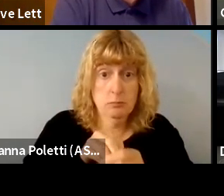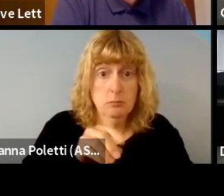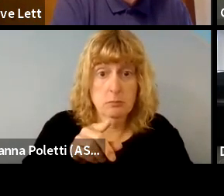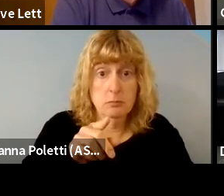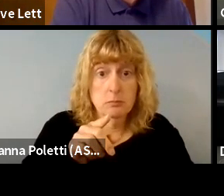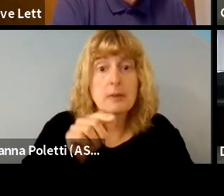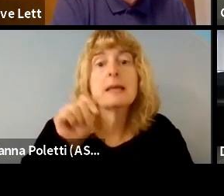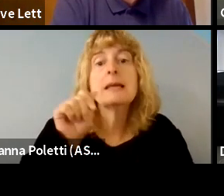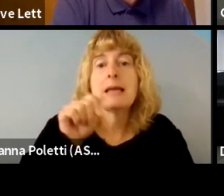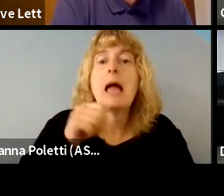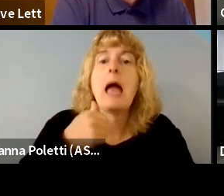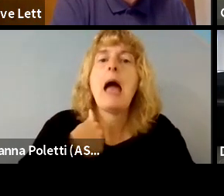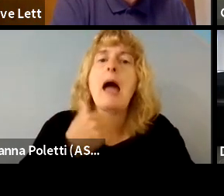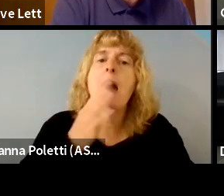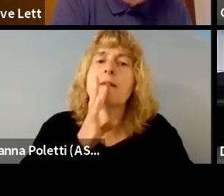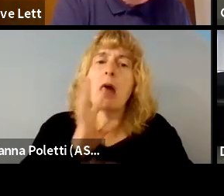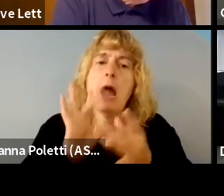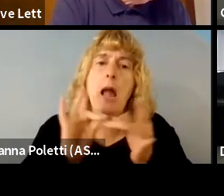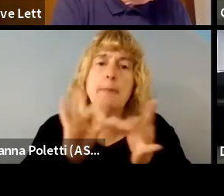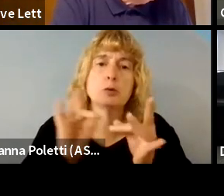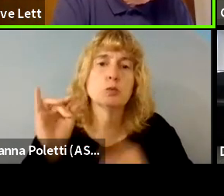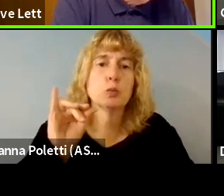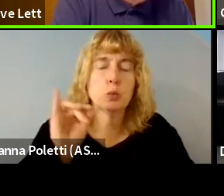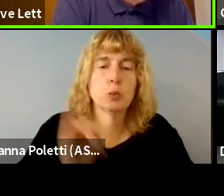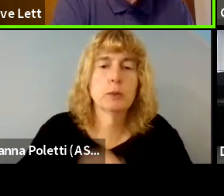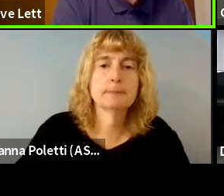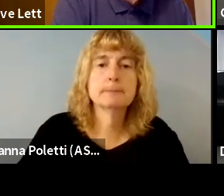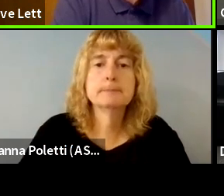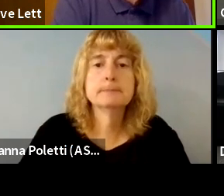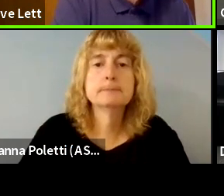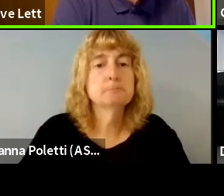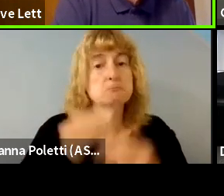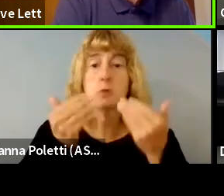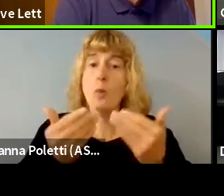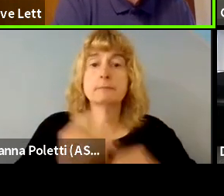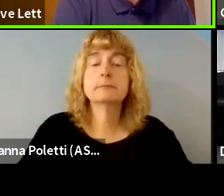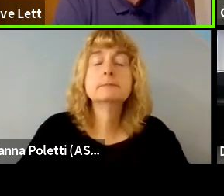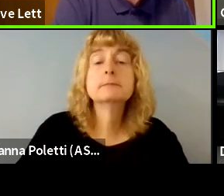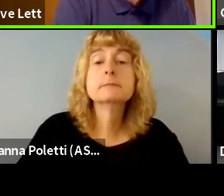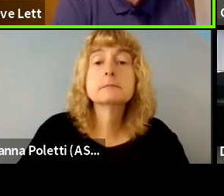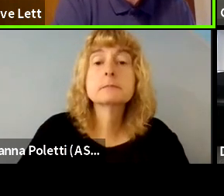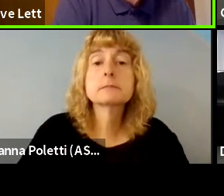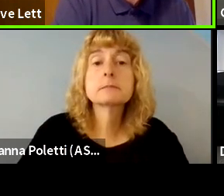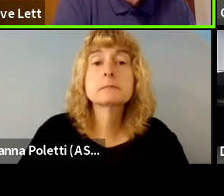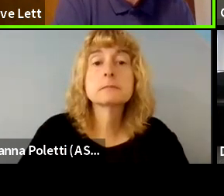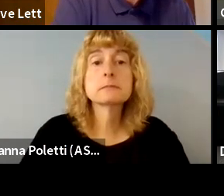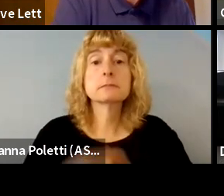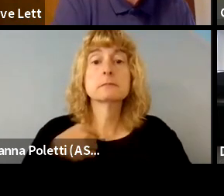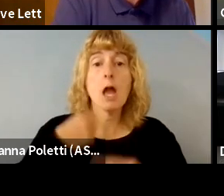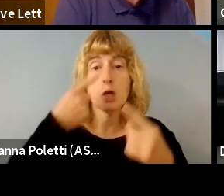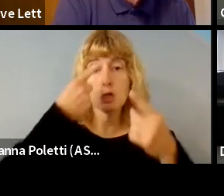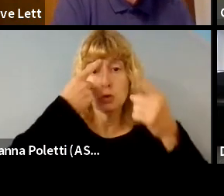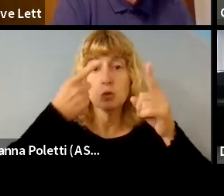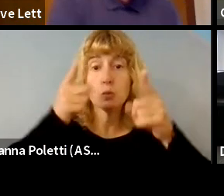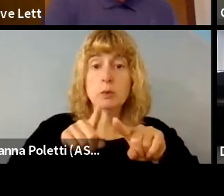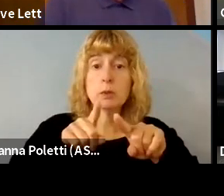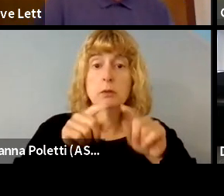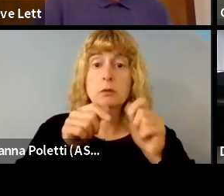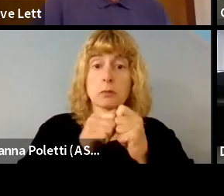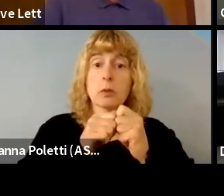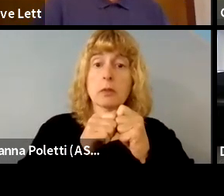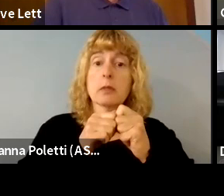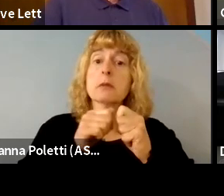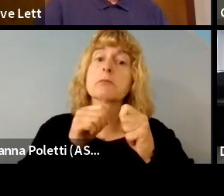Yeah, and I have some comments as well. Okay, go right ahead. So I agree with having